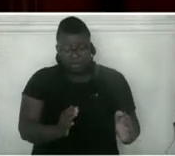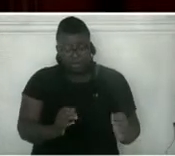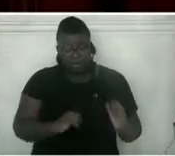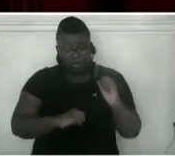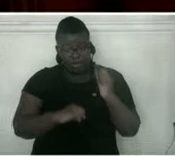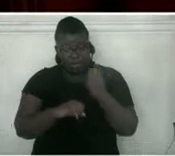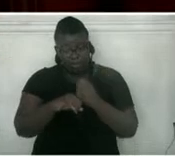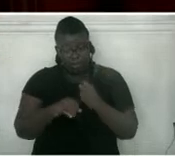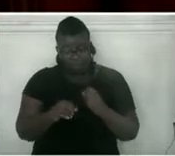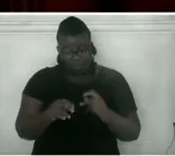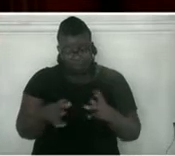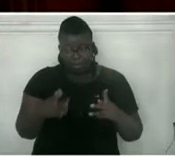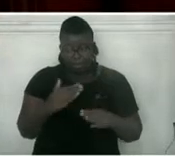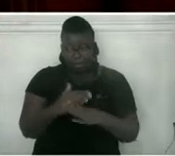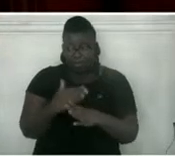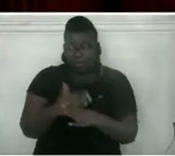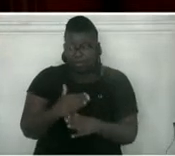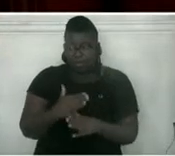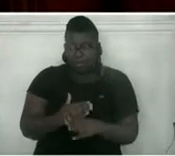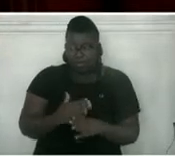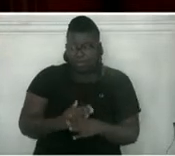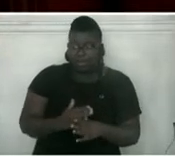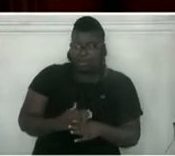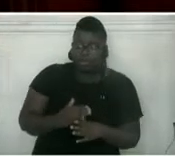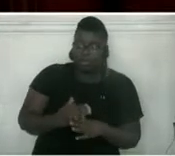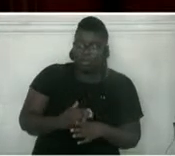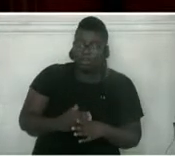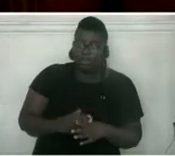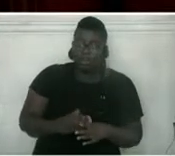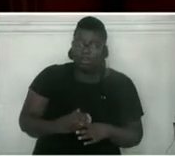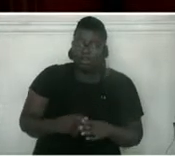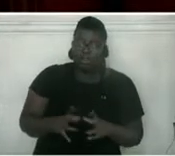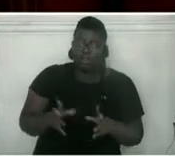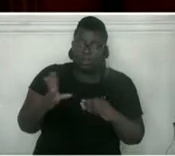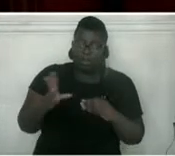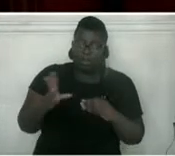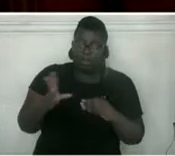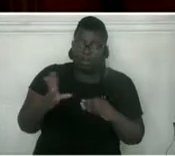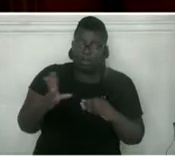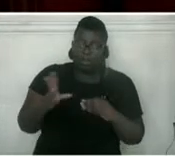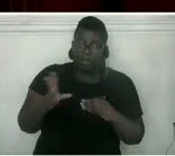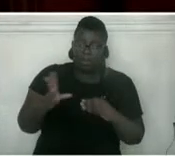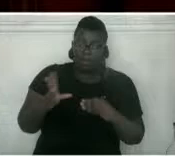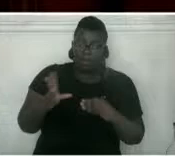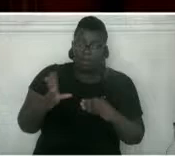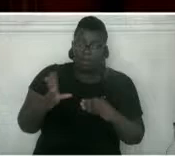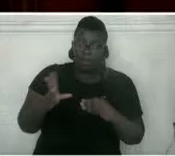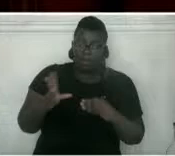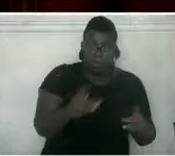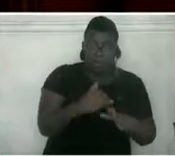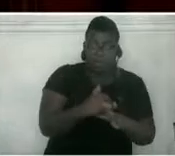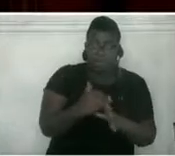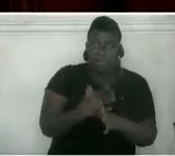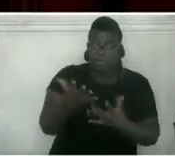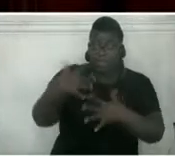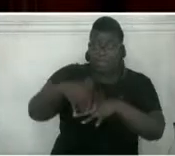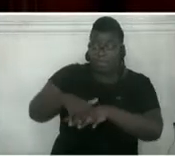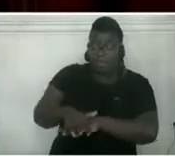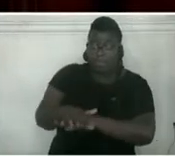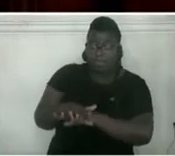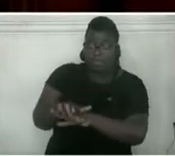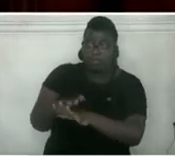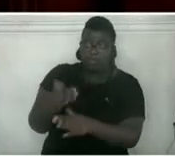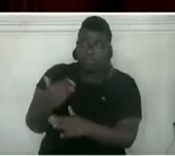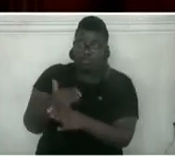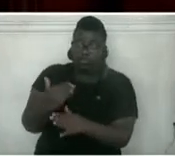development, you will recall, honourable members, that the Department of Public Works is the implementing agent of